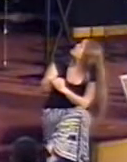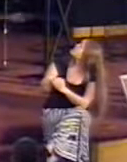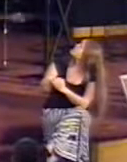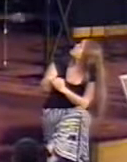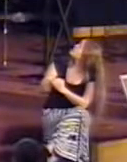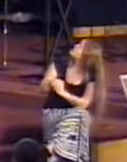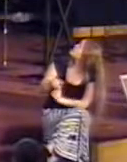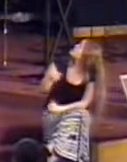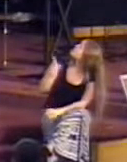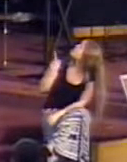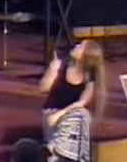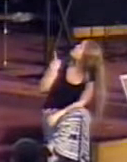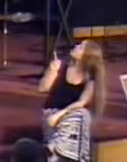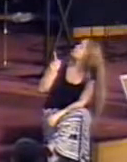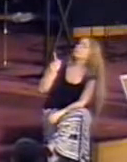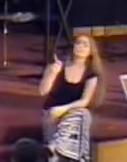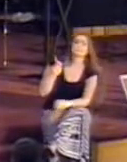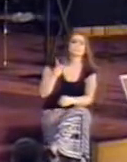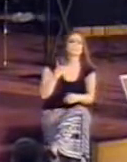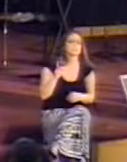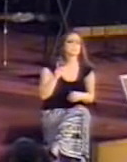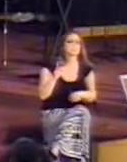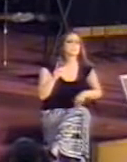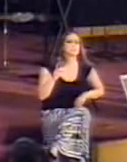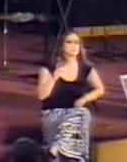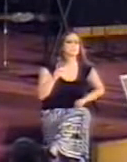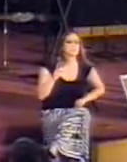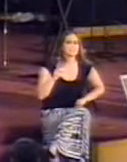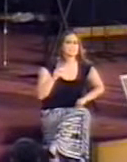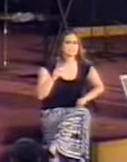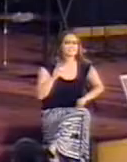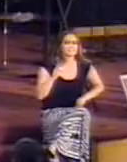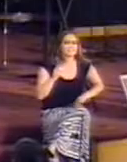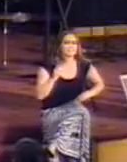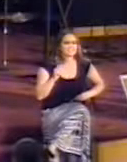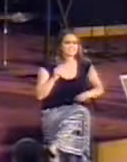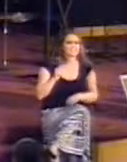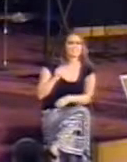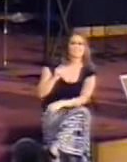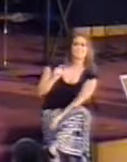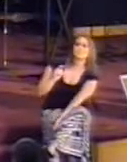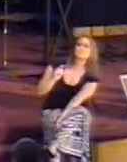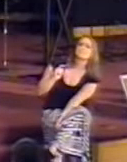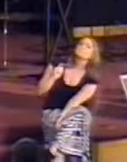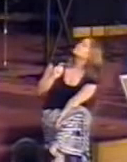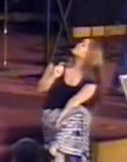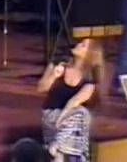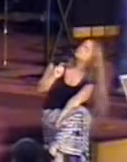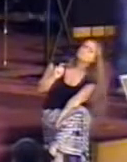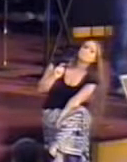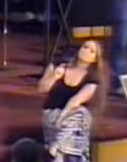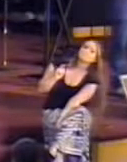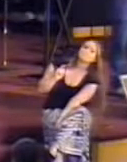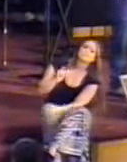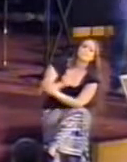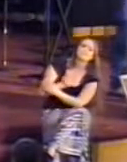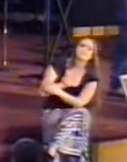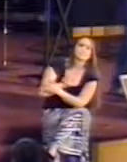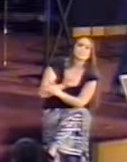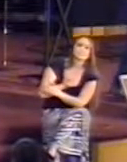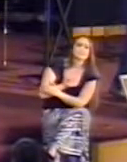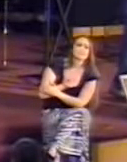always told me she wants to fly, so I know when we're in heaven, I'm going to watch her. There she goes. Anytime we went to North Carolina, she would get on one of those, what